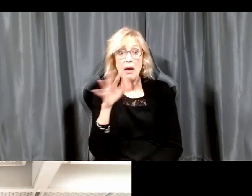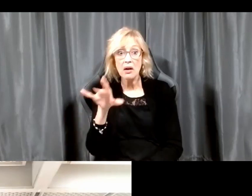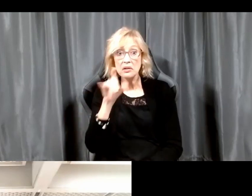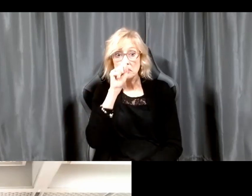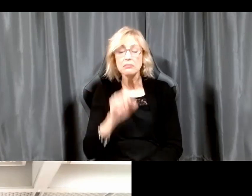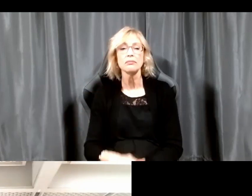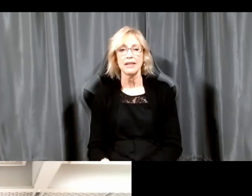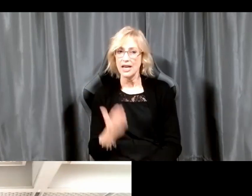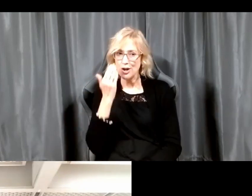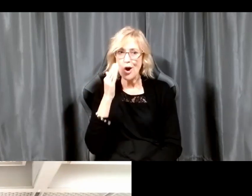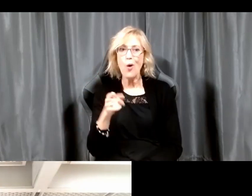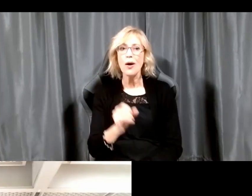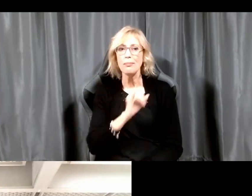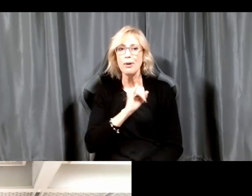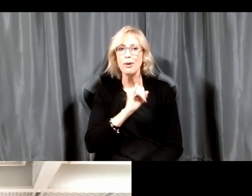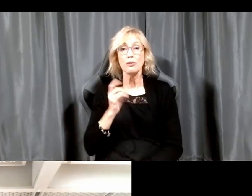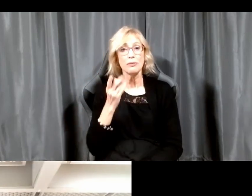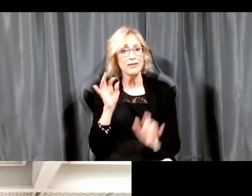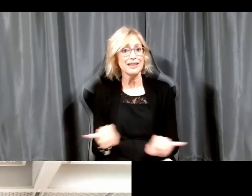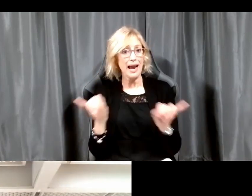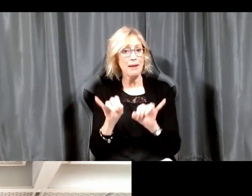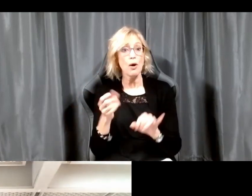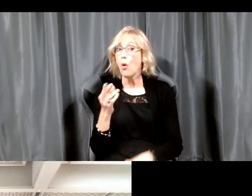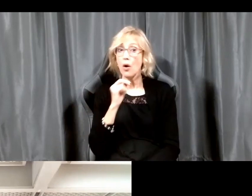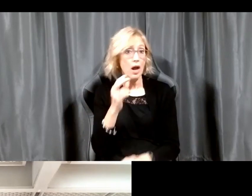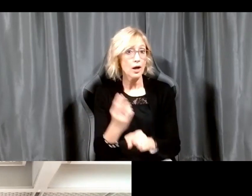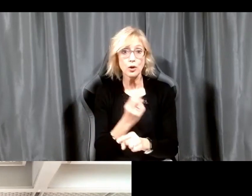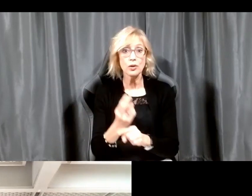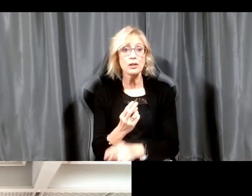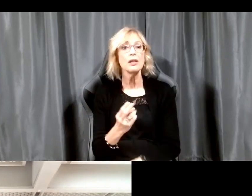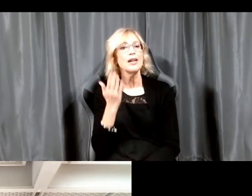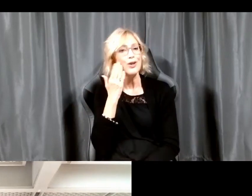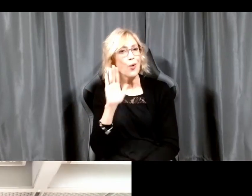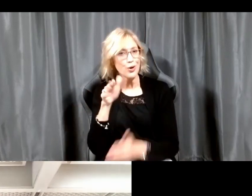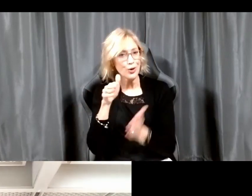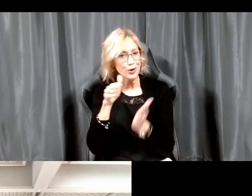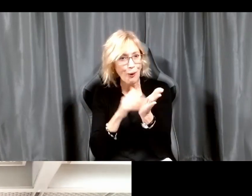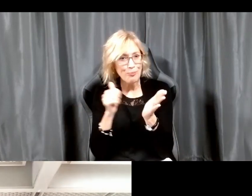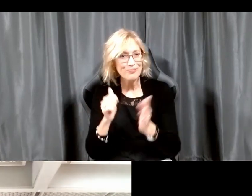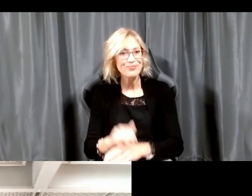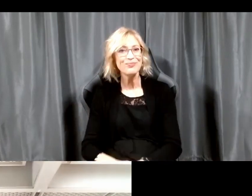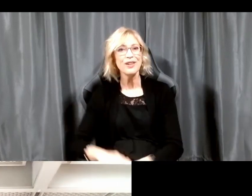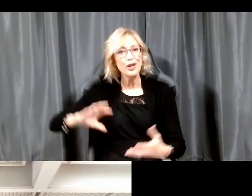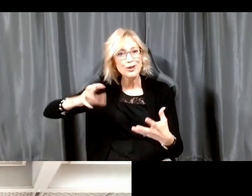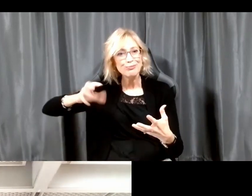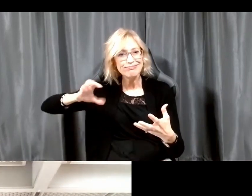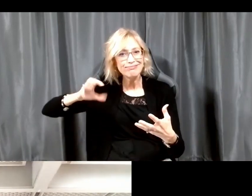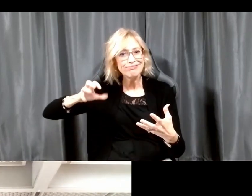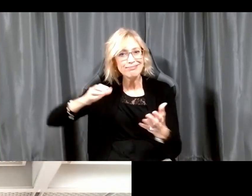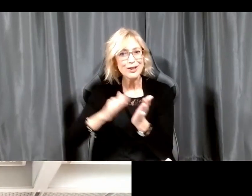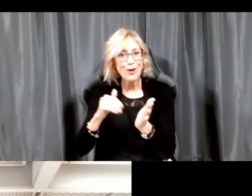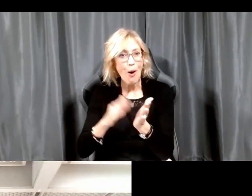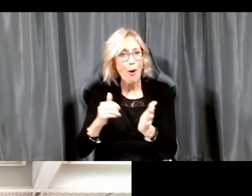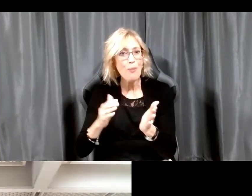know your perfume if you always wear the same one or not wear, they know your soap. your your laundry detergent, that